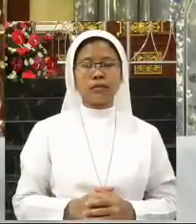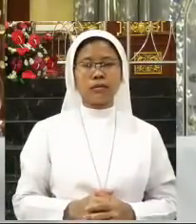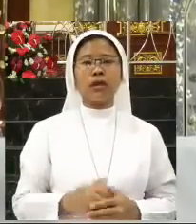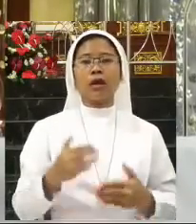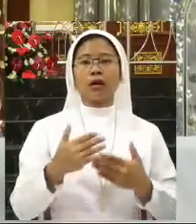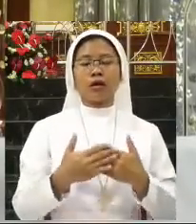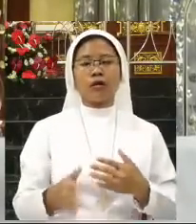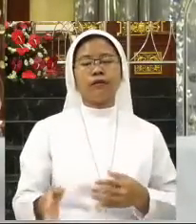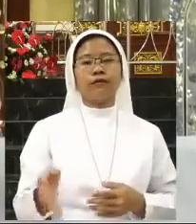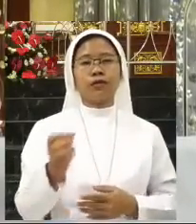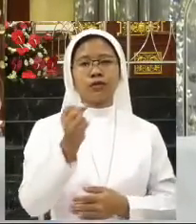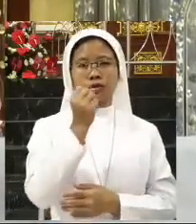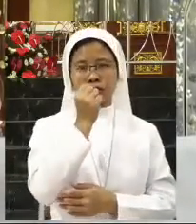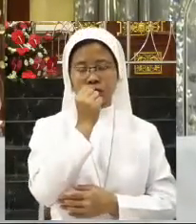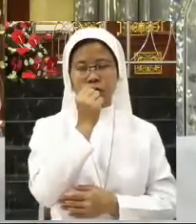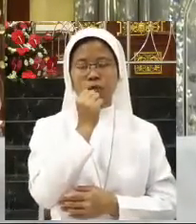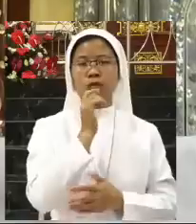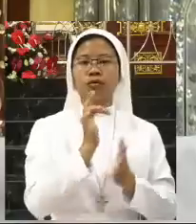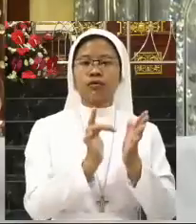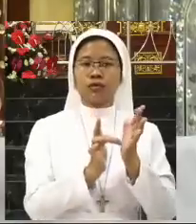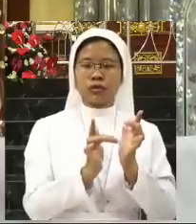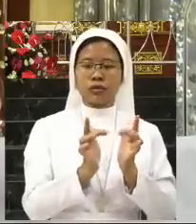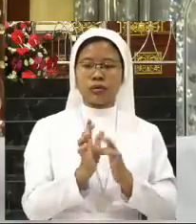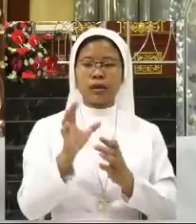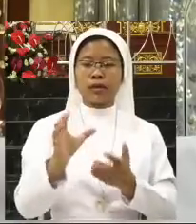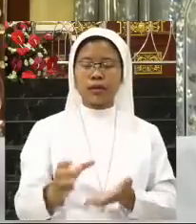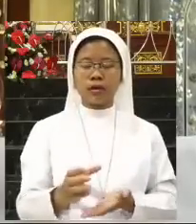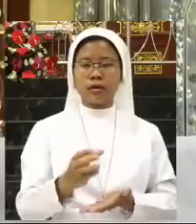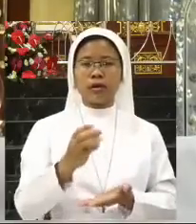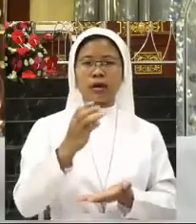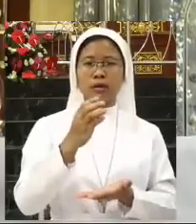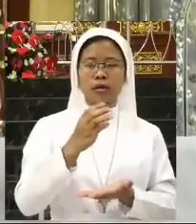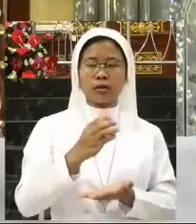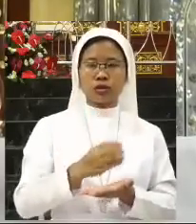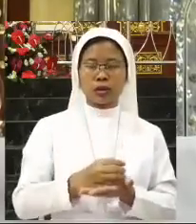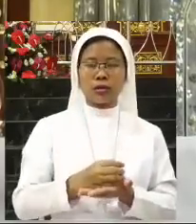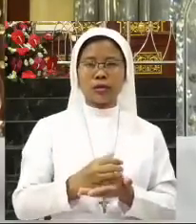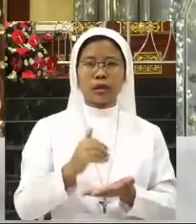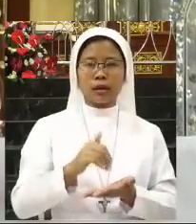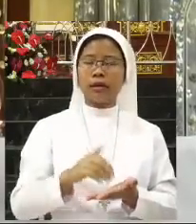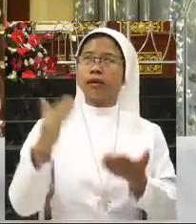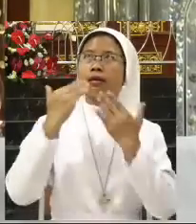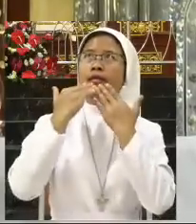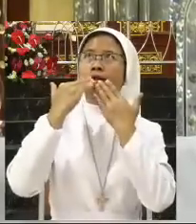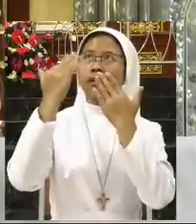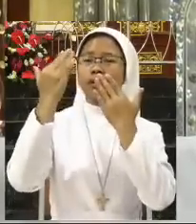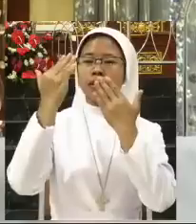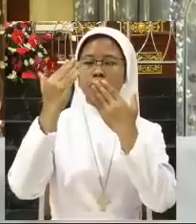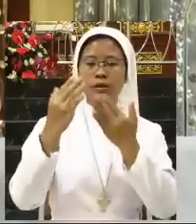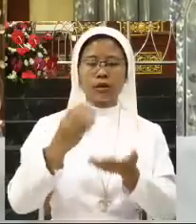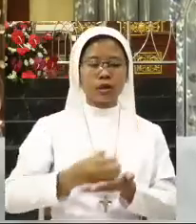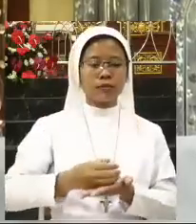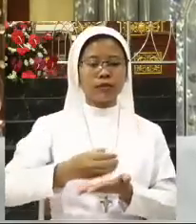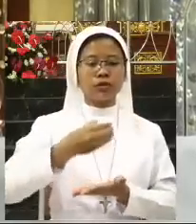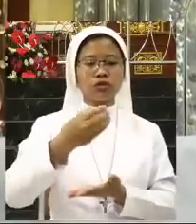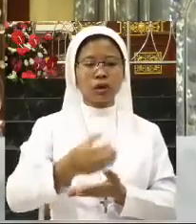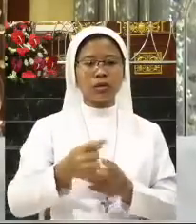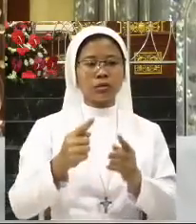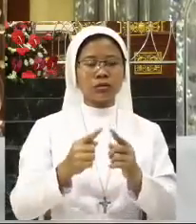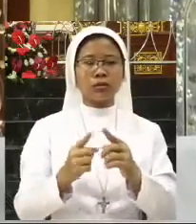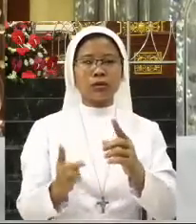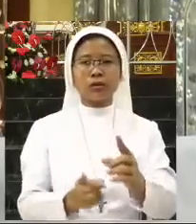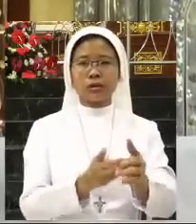In a similar way, when supper was ended, he took the chalice, and once more giving thanks, he gave it to